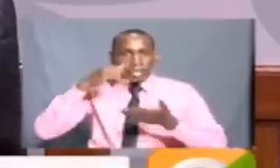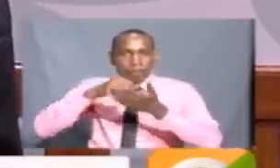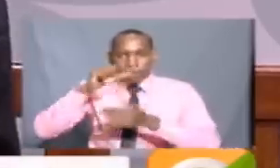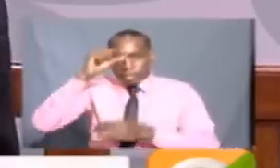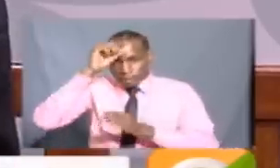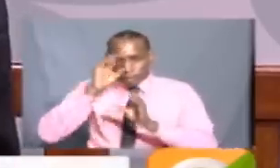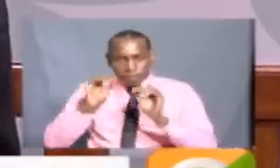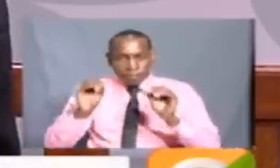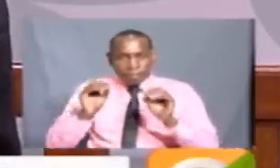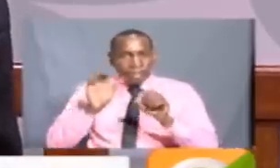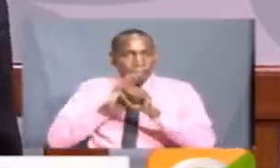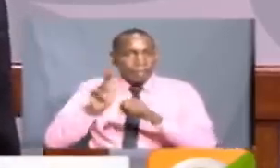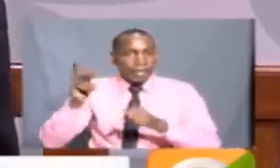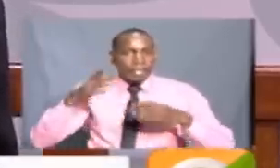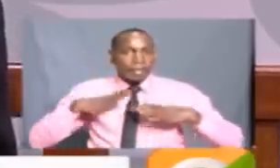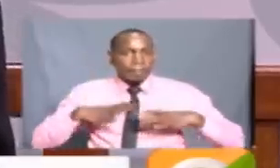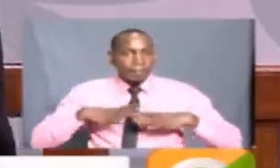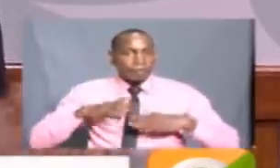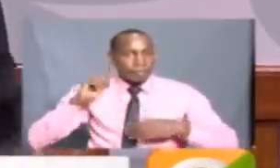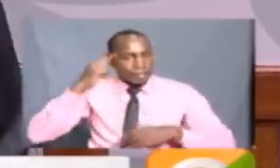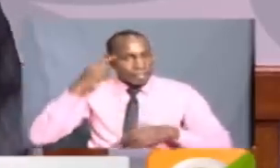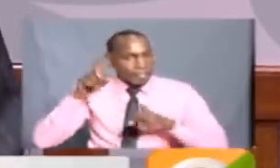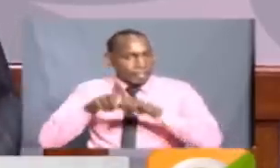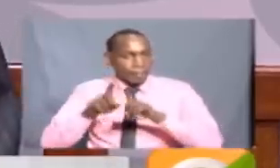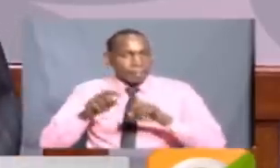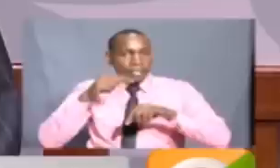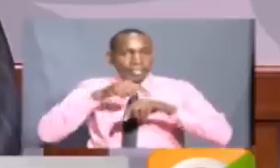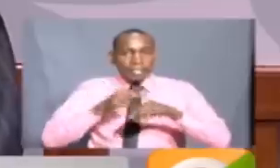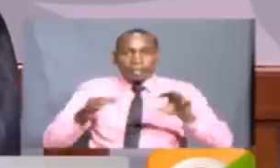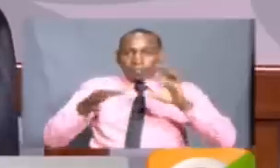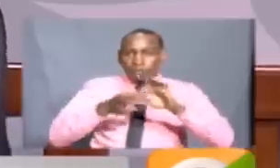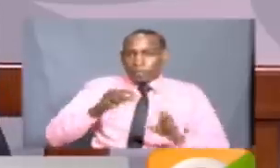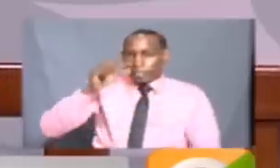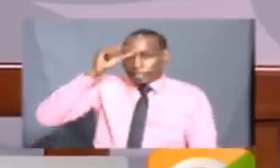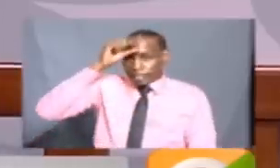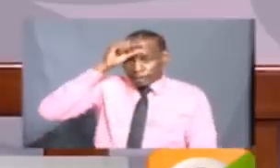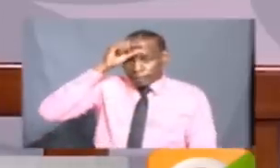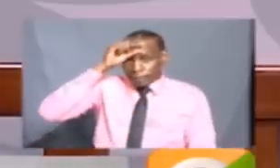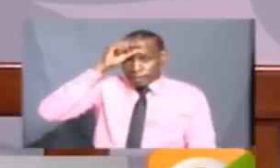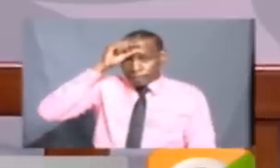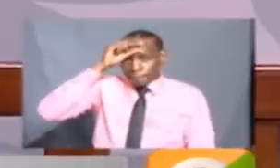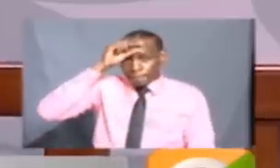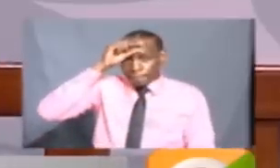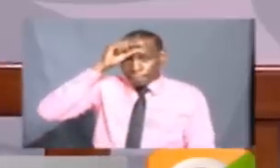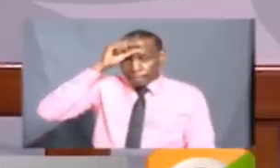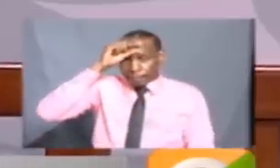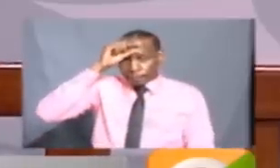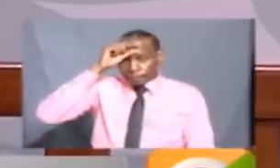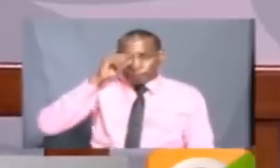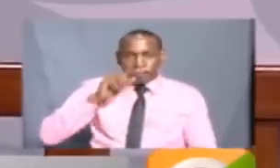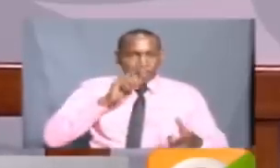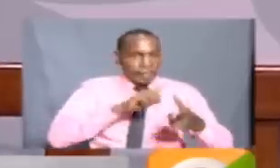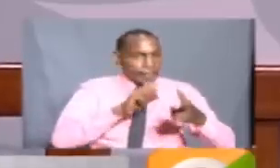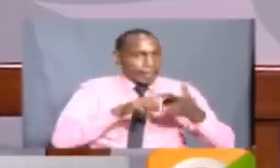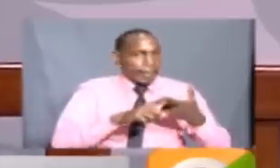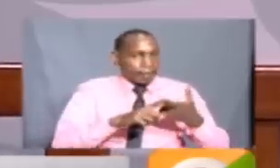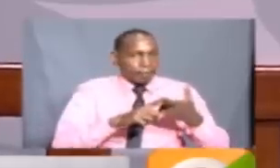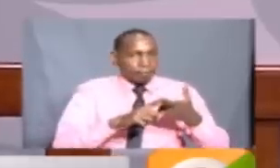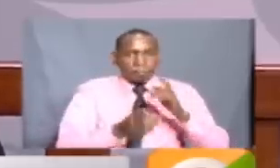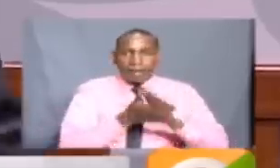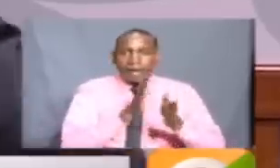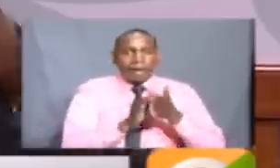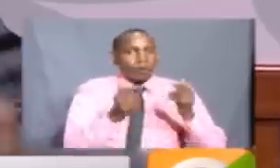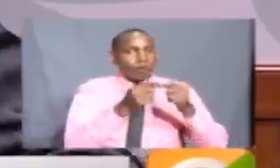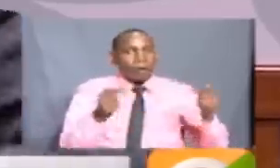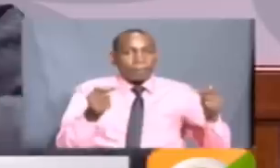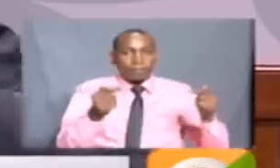in the minds of many Kenyans. And therefore, when he joins government, even when he says he's not in government, there is no